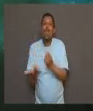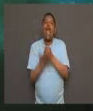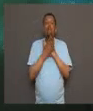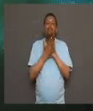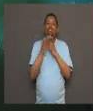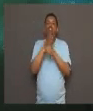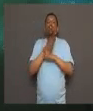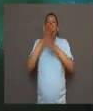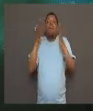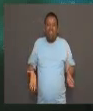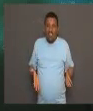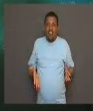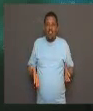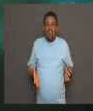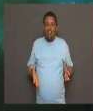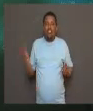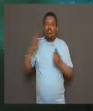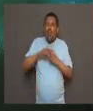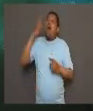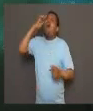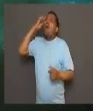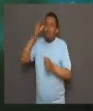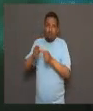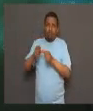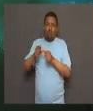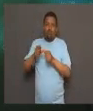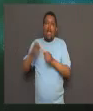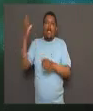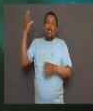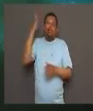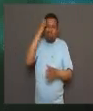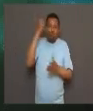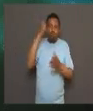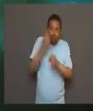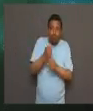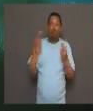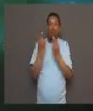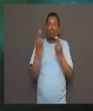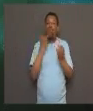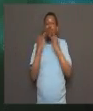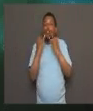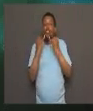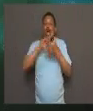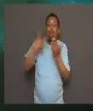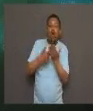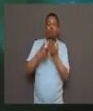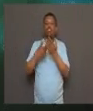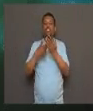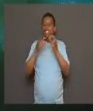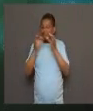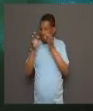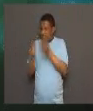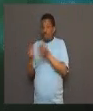a geographer to recall and use information about a